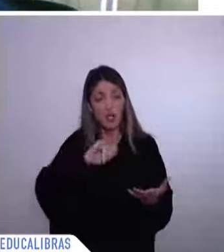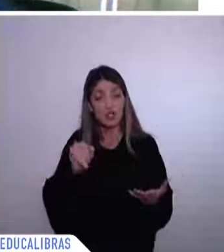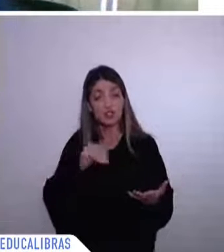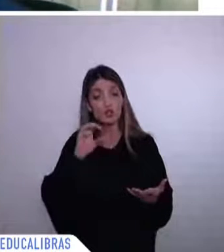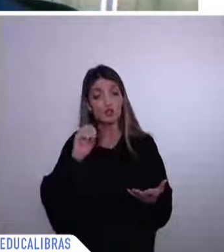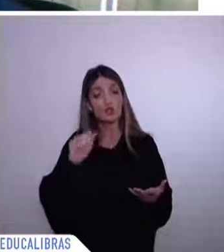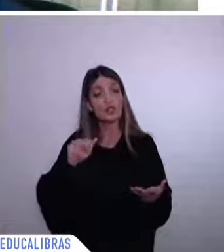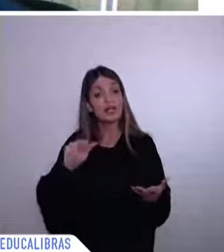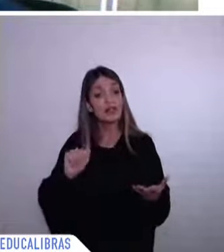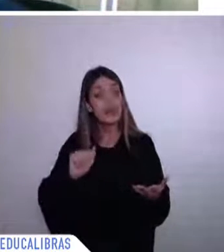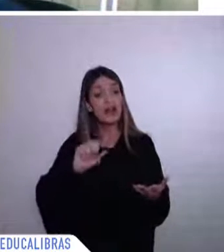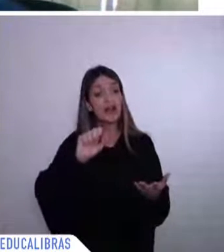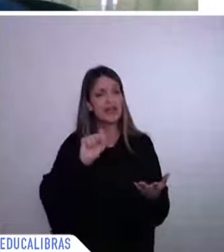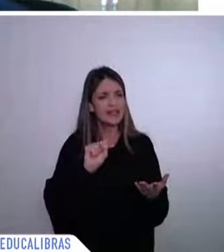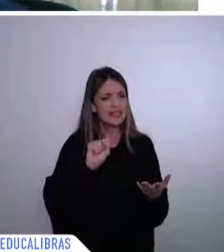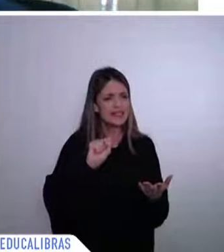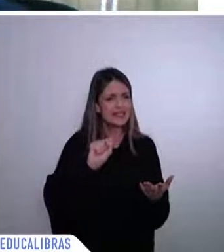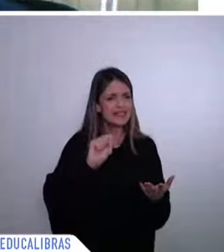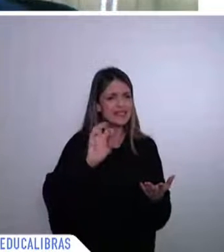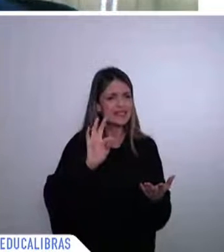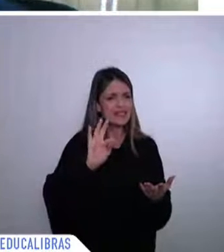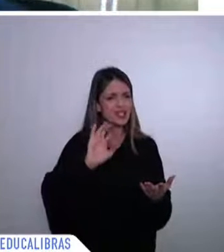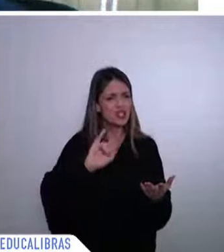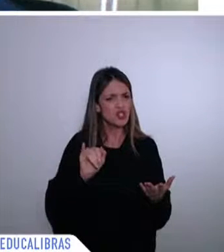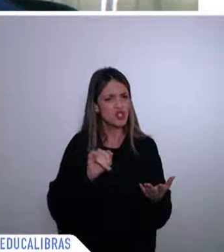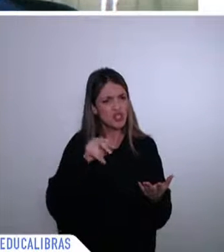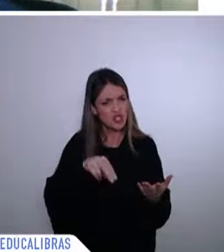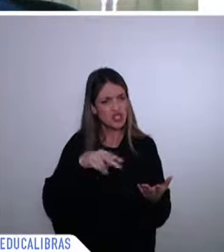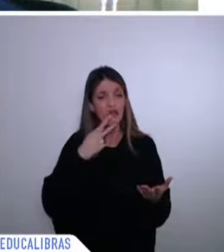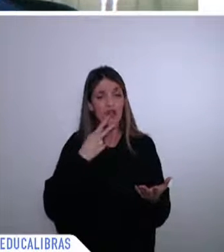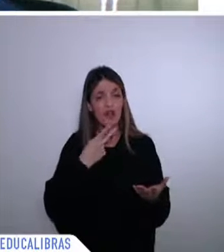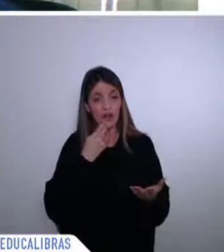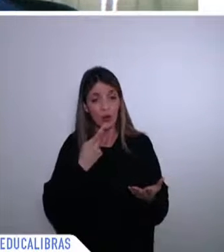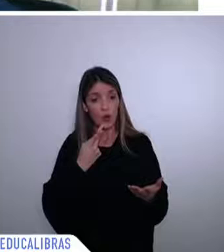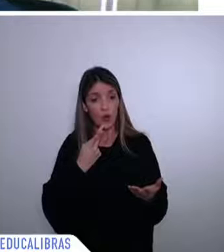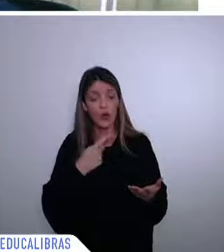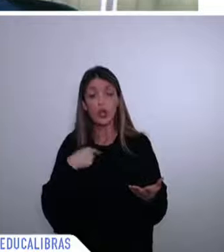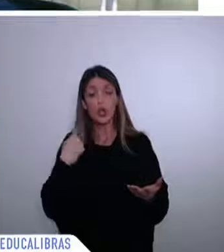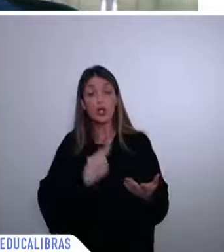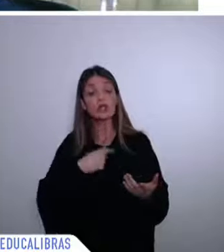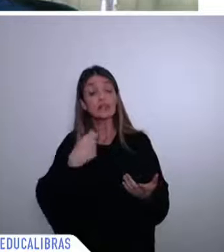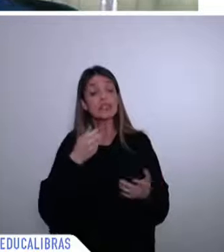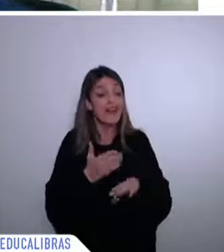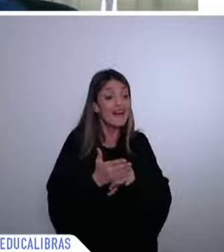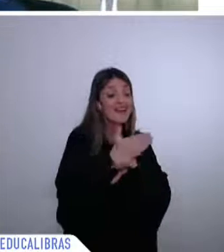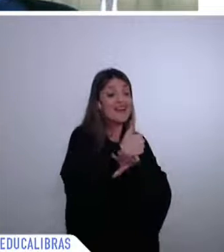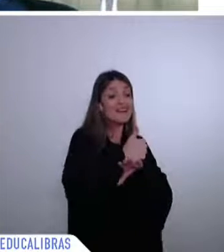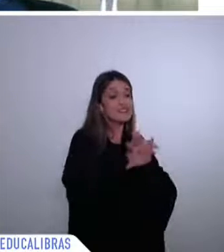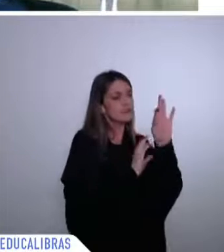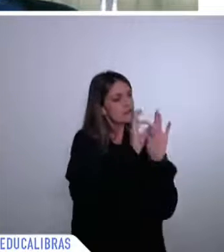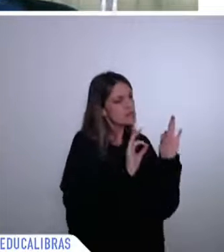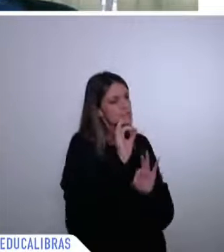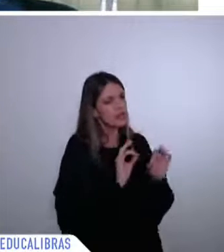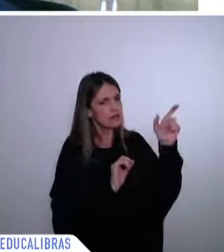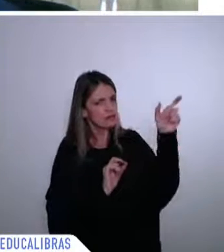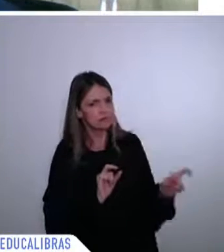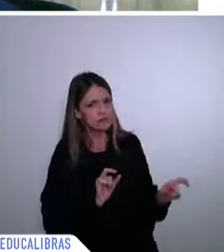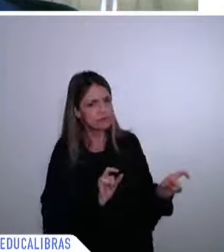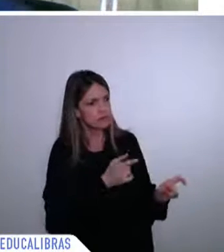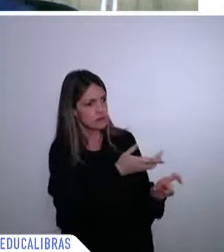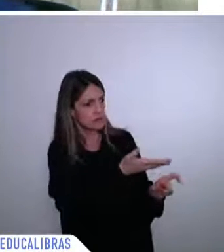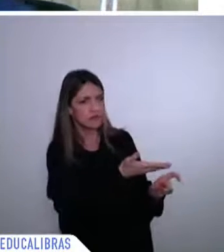So this is going to continue, but till when? So nothing is more important